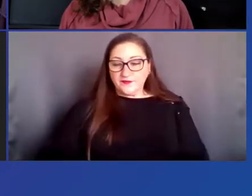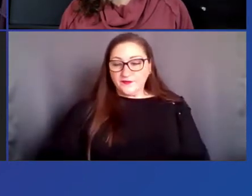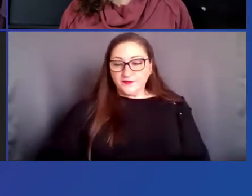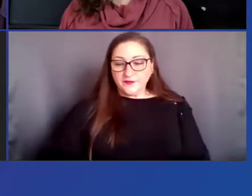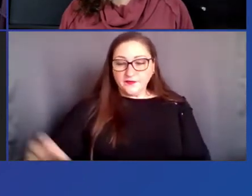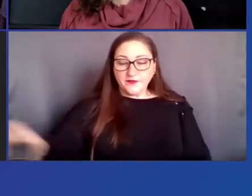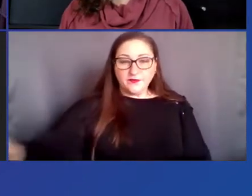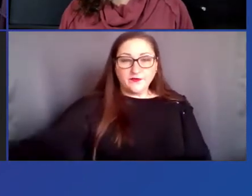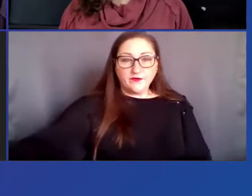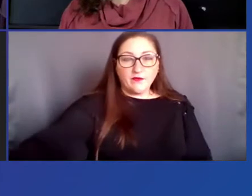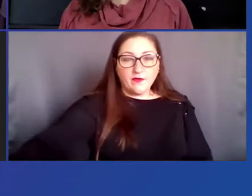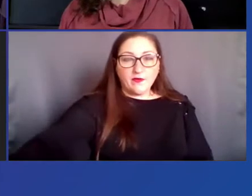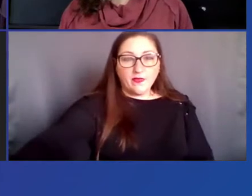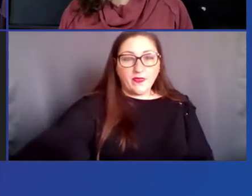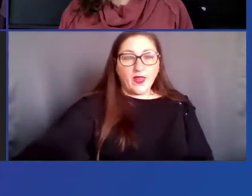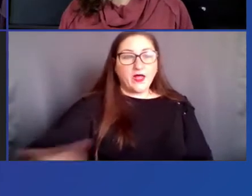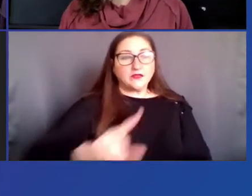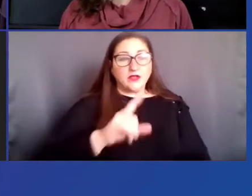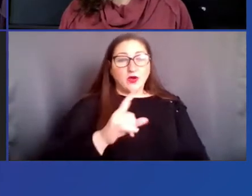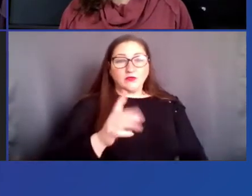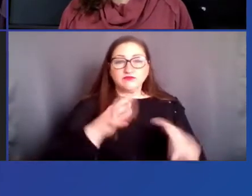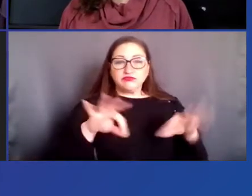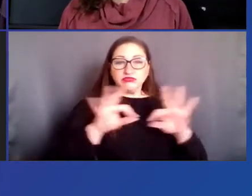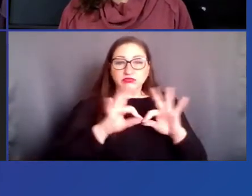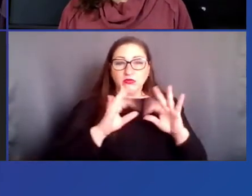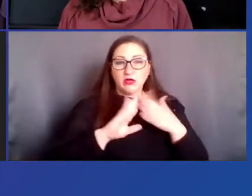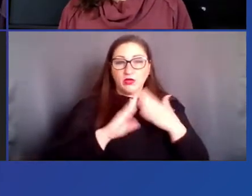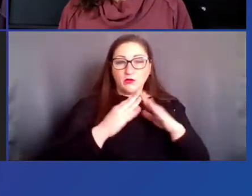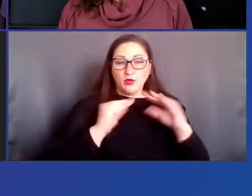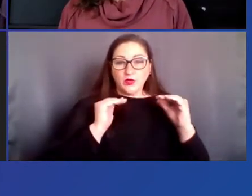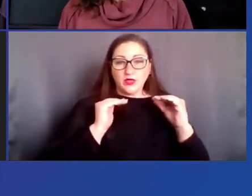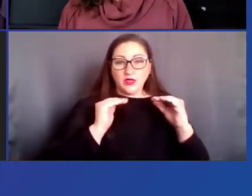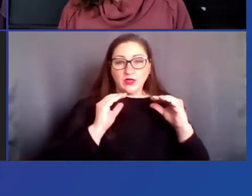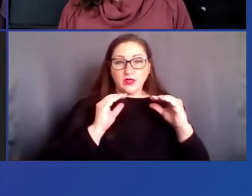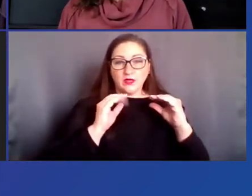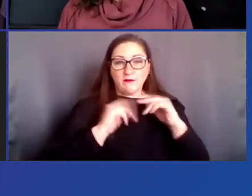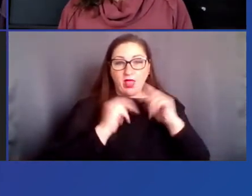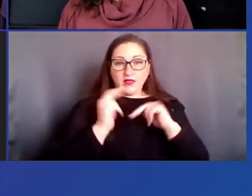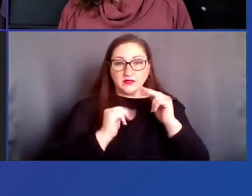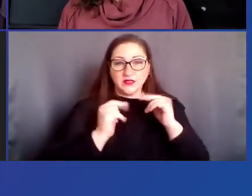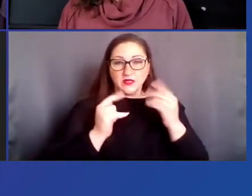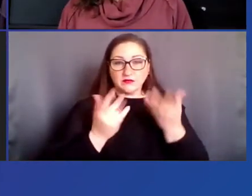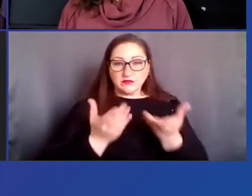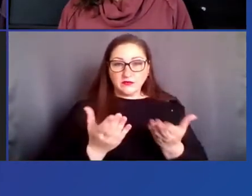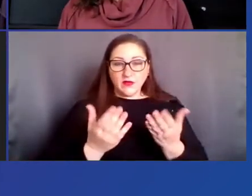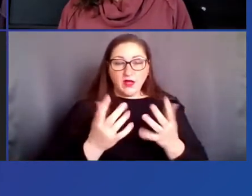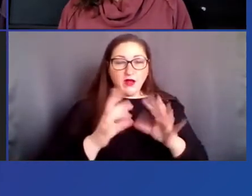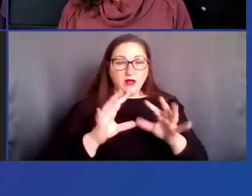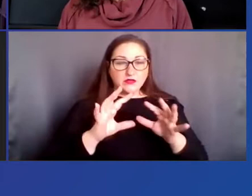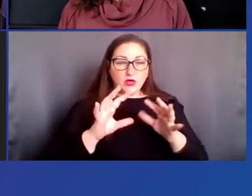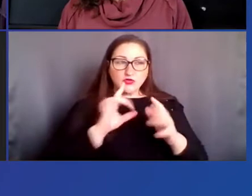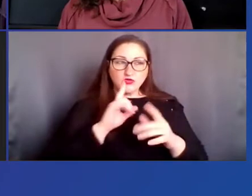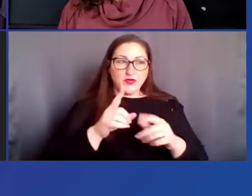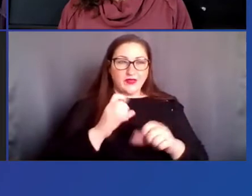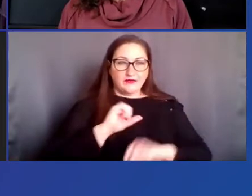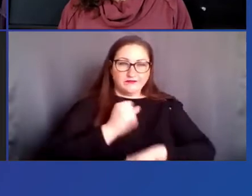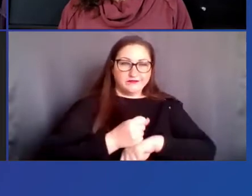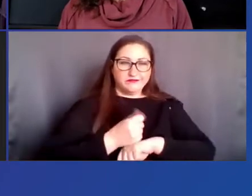and really good community building, and just building solidarity for